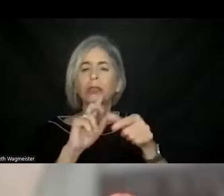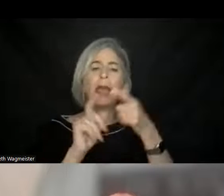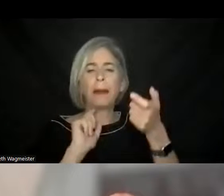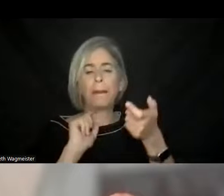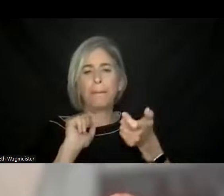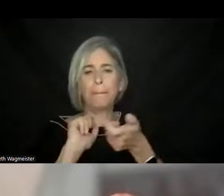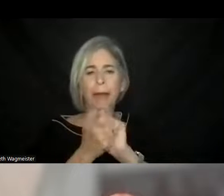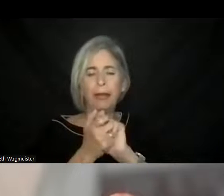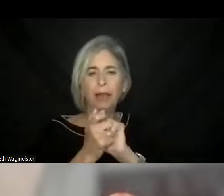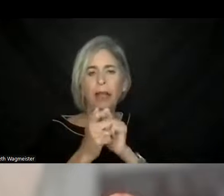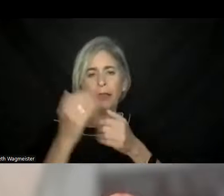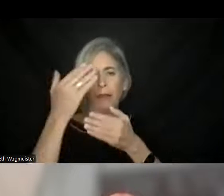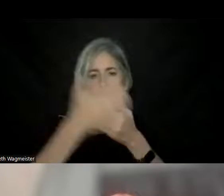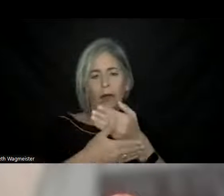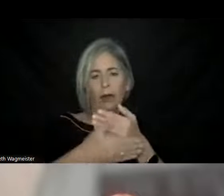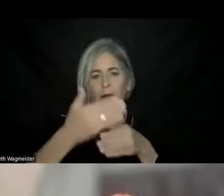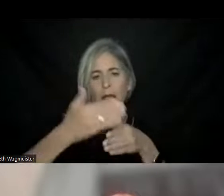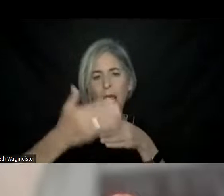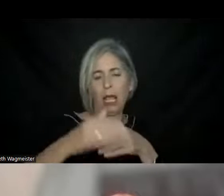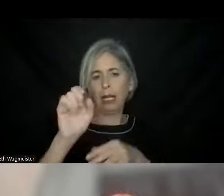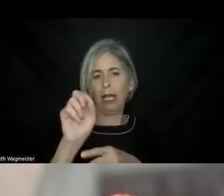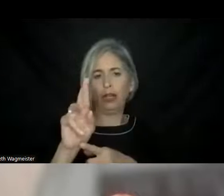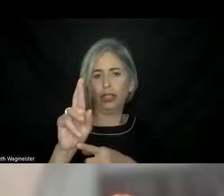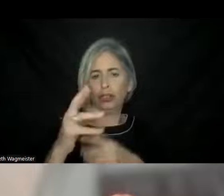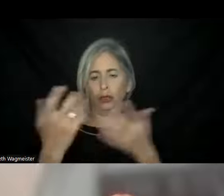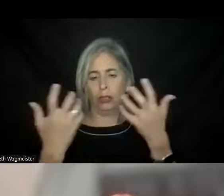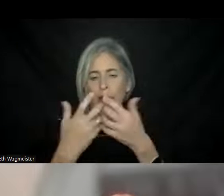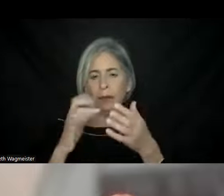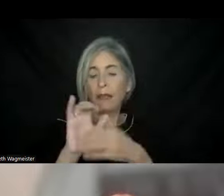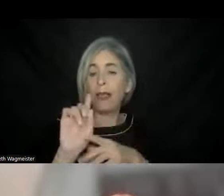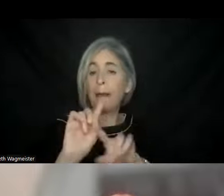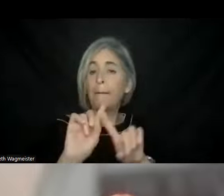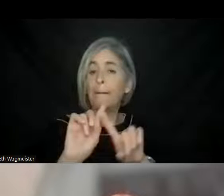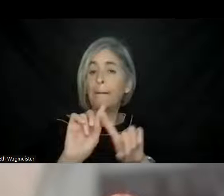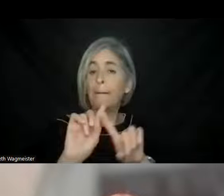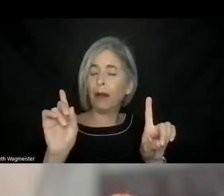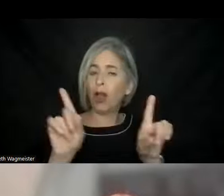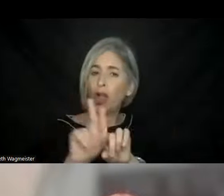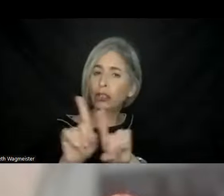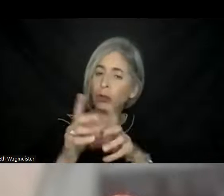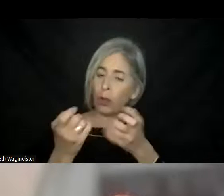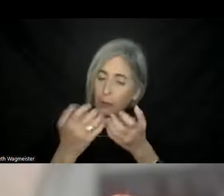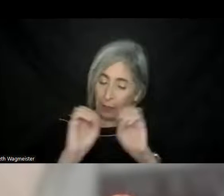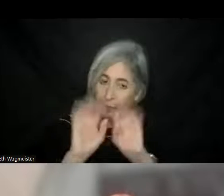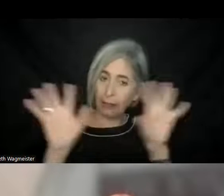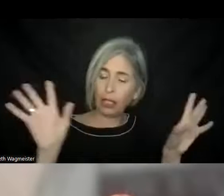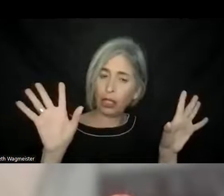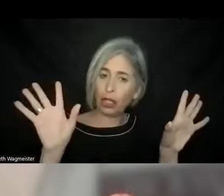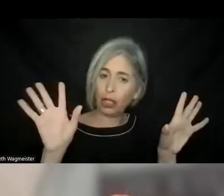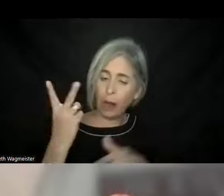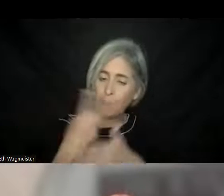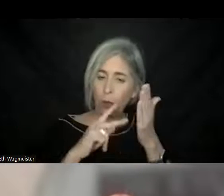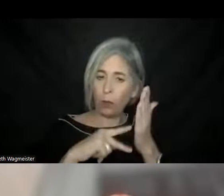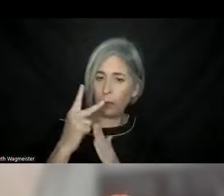modify the front end, the editor, to accommodate that. But also want to make clear that both of these